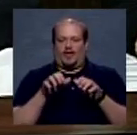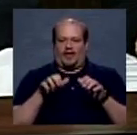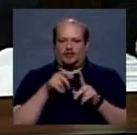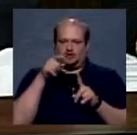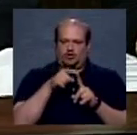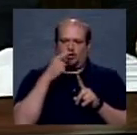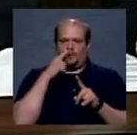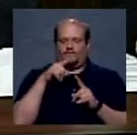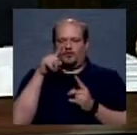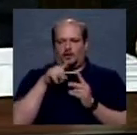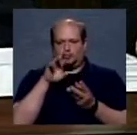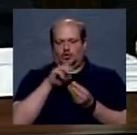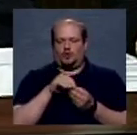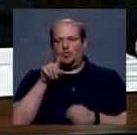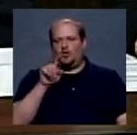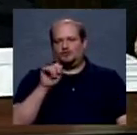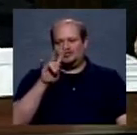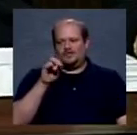for the total amount of